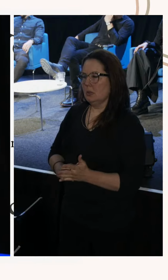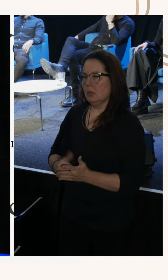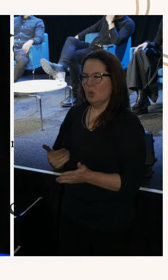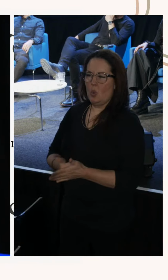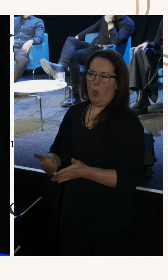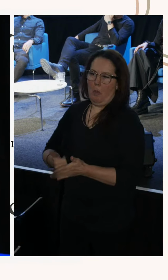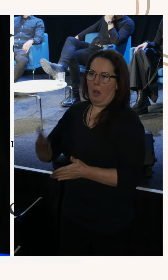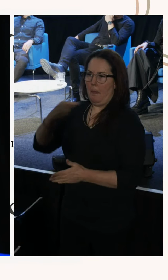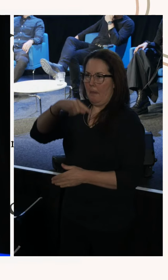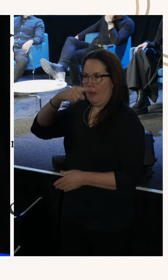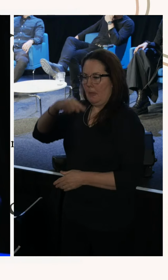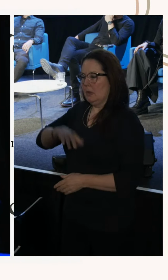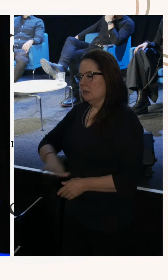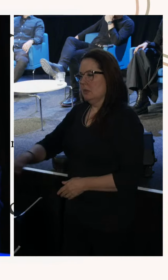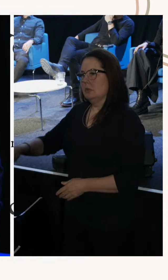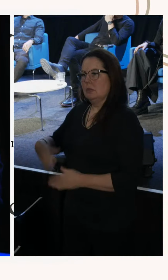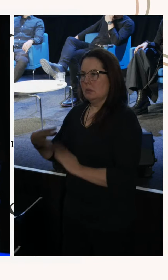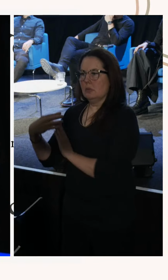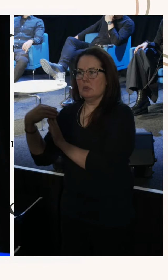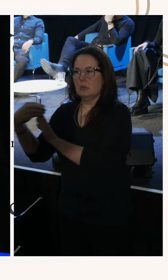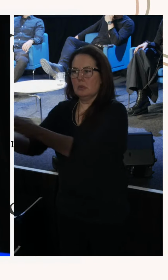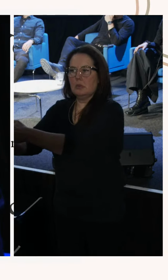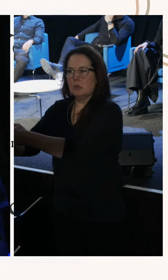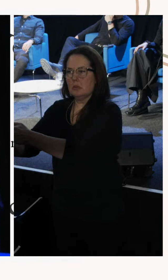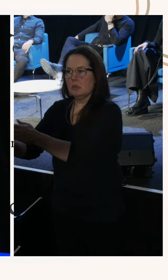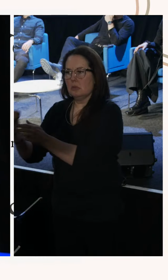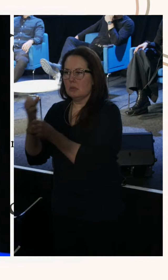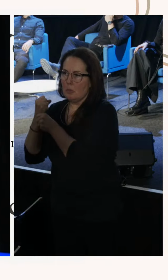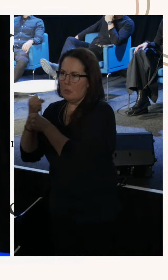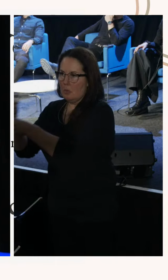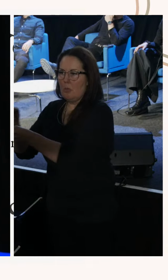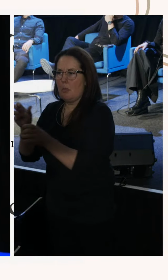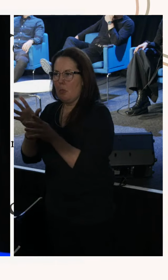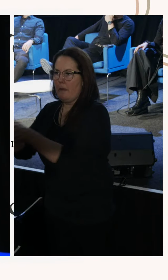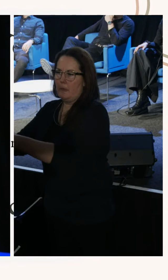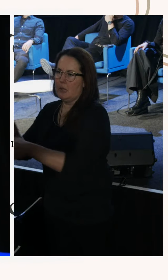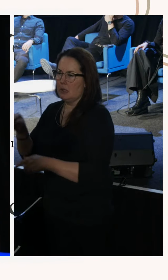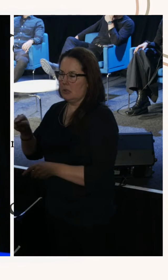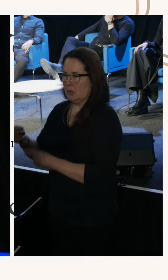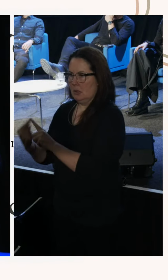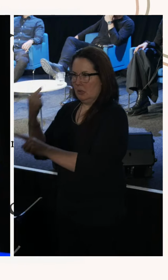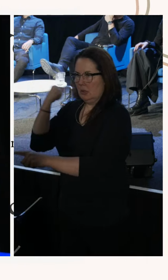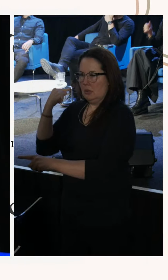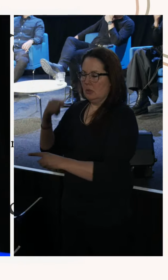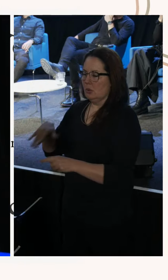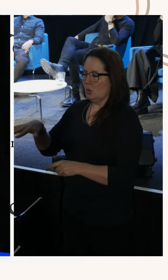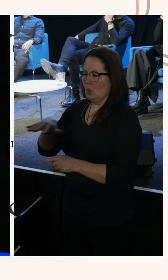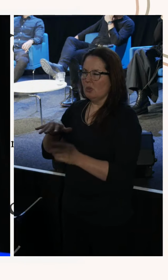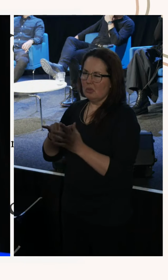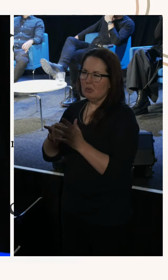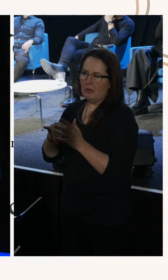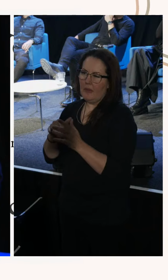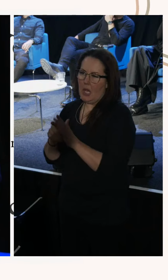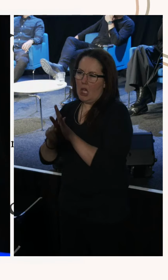have historically and traditionally led, and, these are the source of agency. Once people